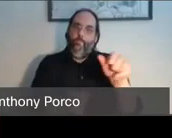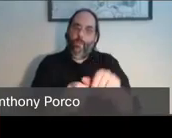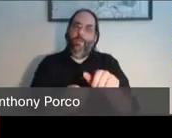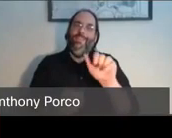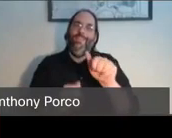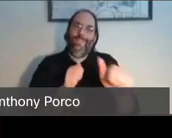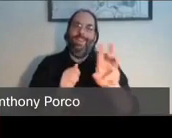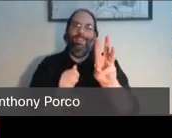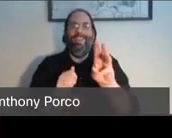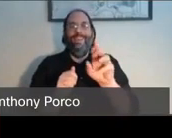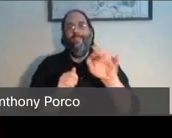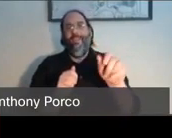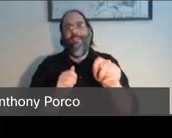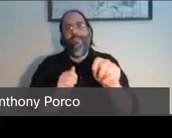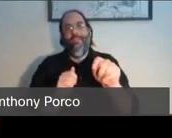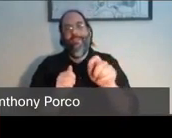apart.